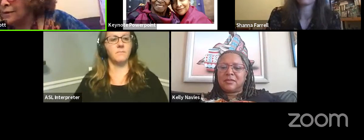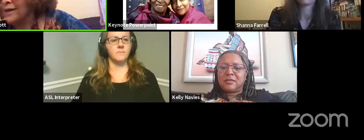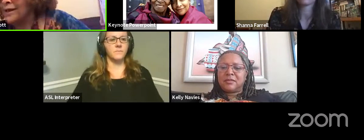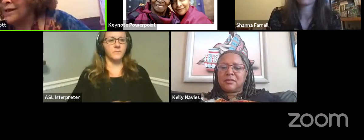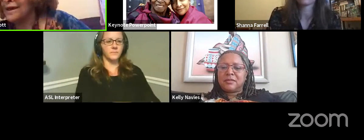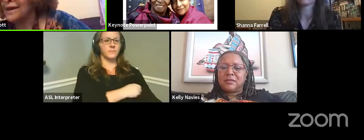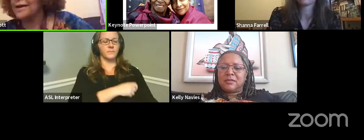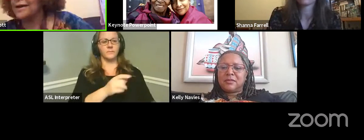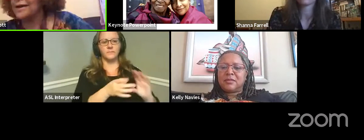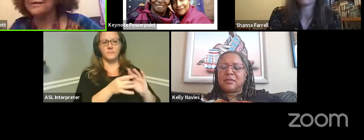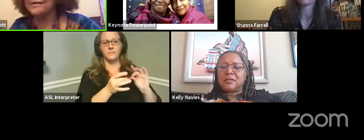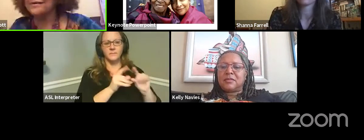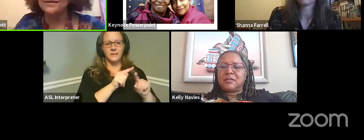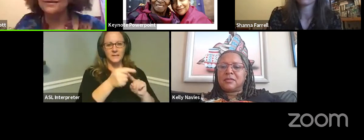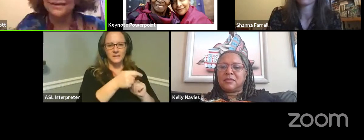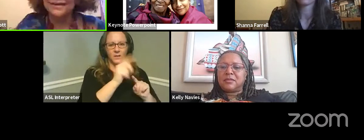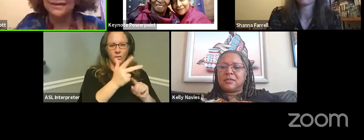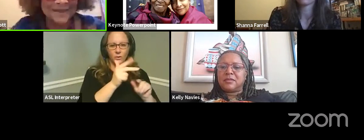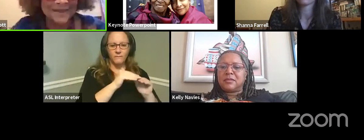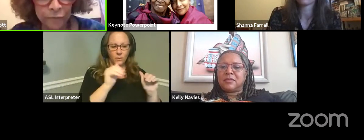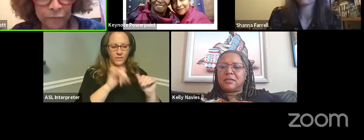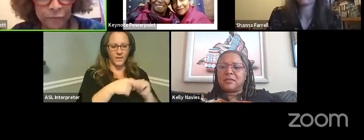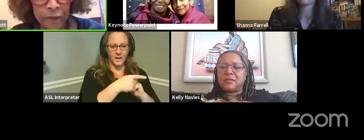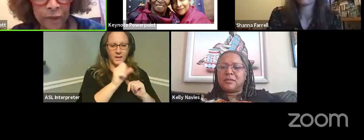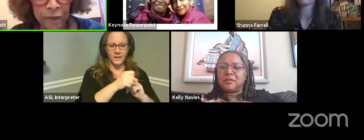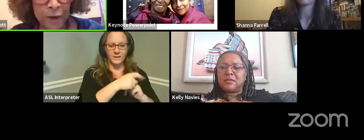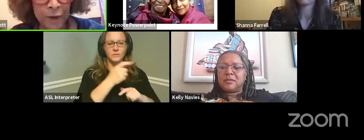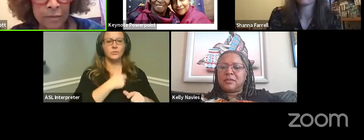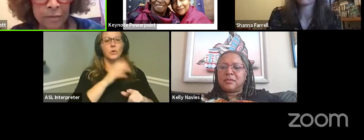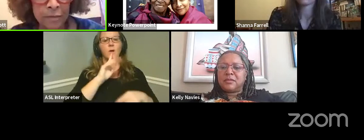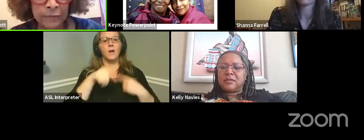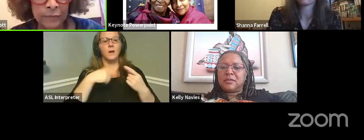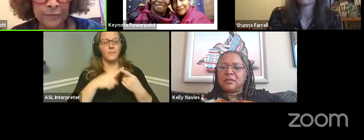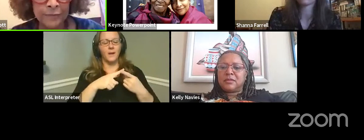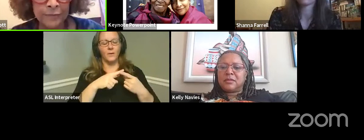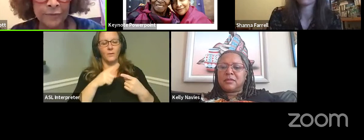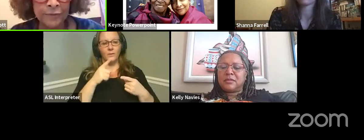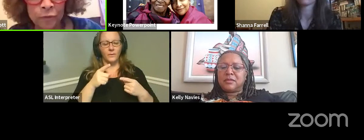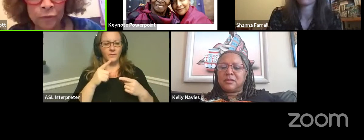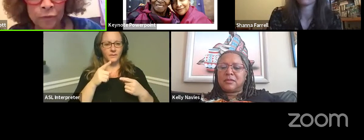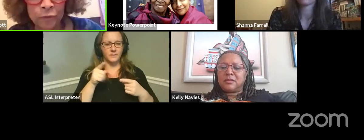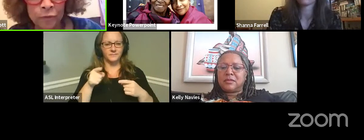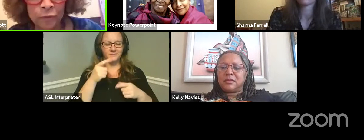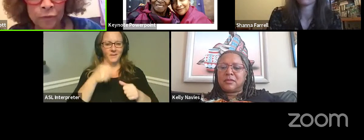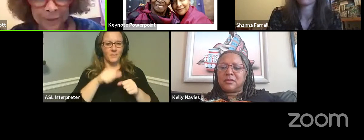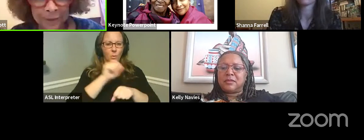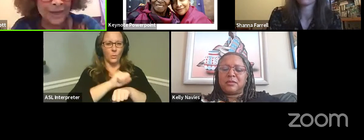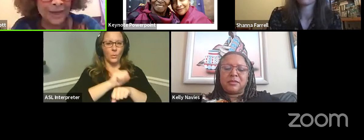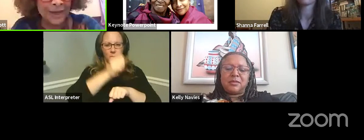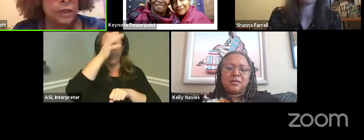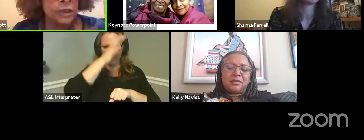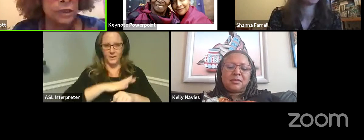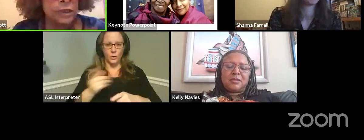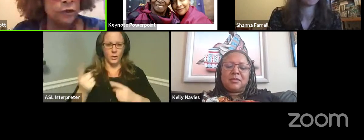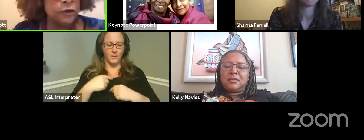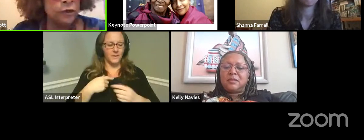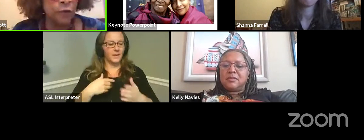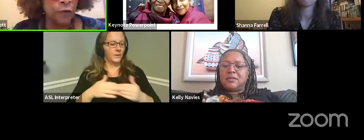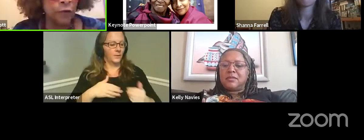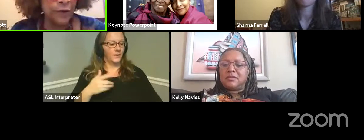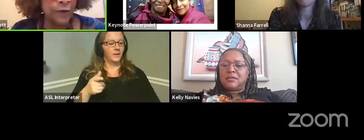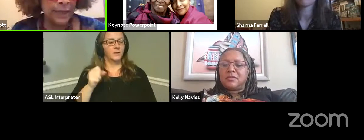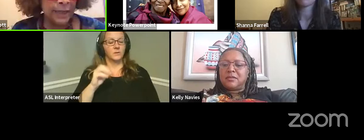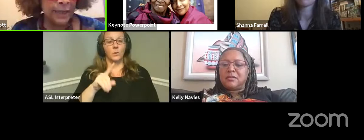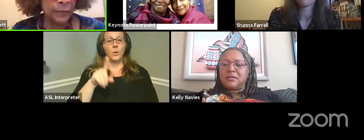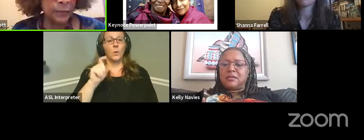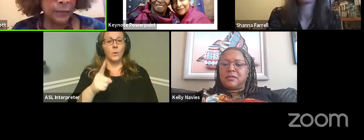on that side, yes. Thanks. We're talking about, remember, there's a workman who are probably coming in. So